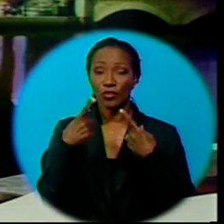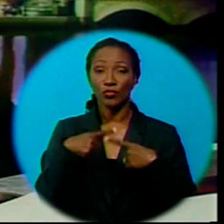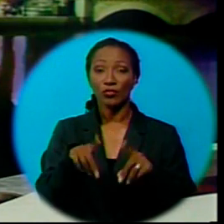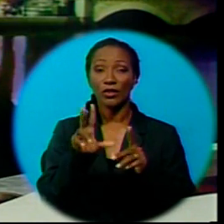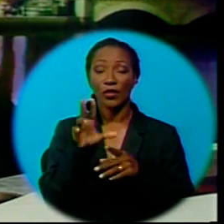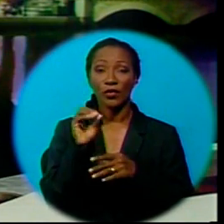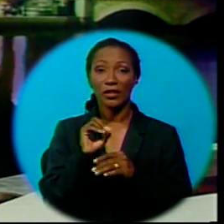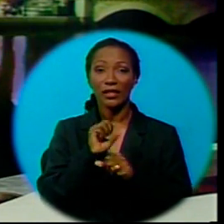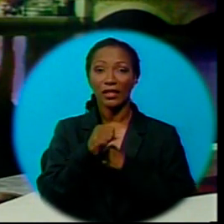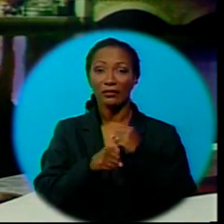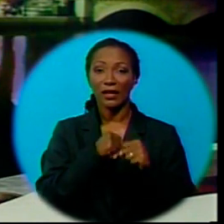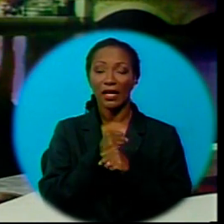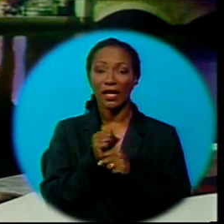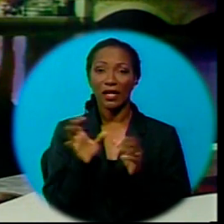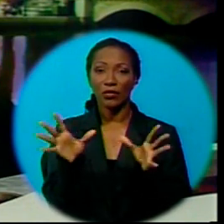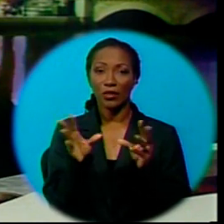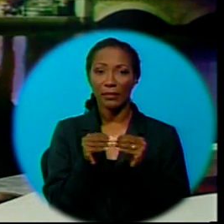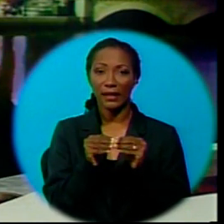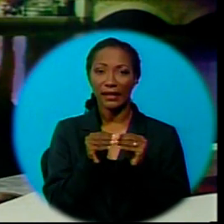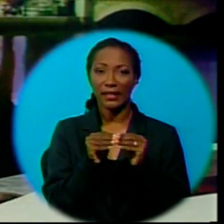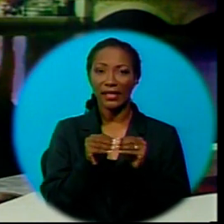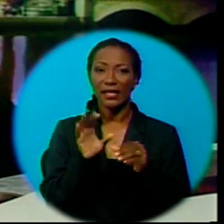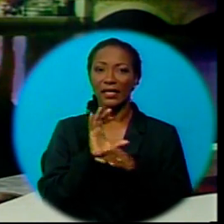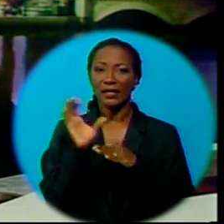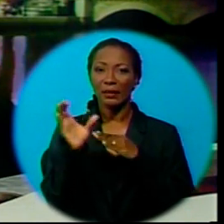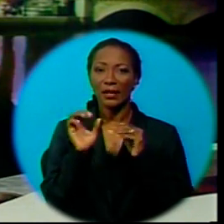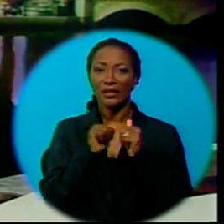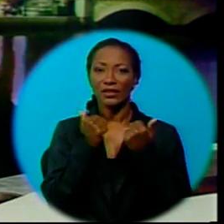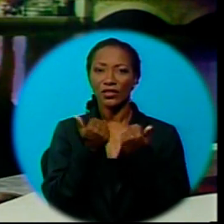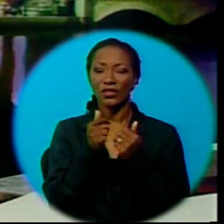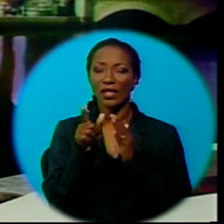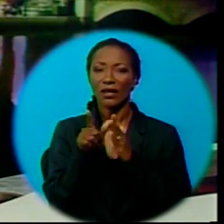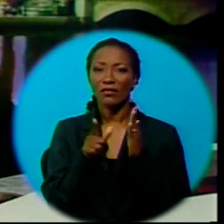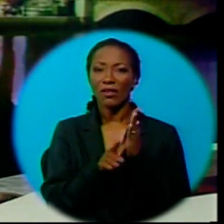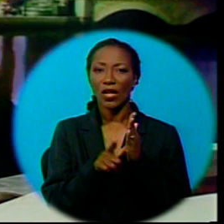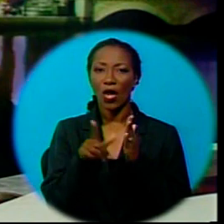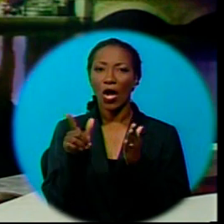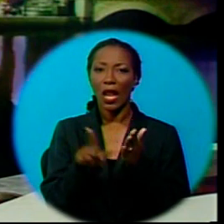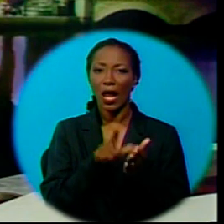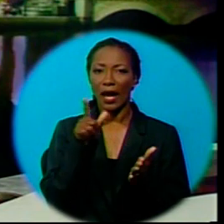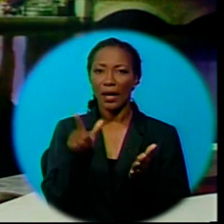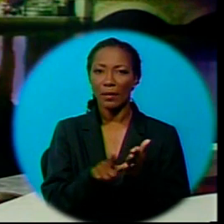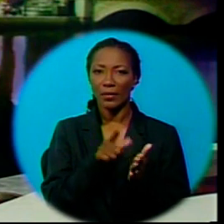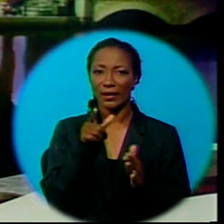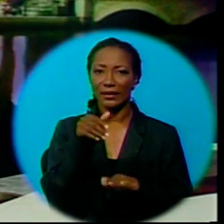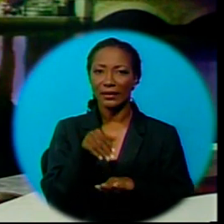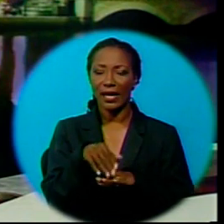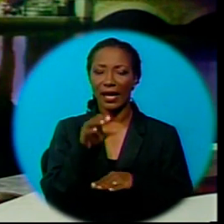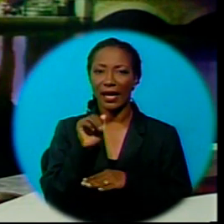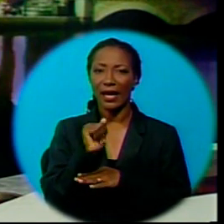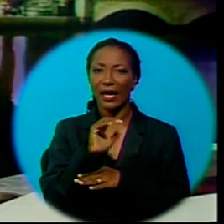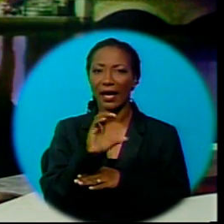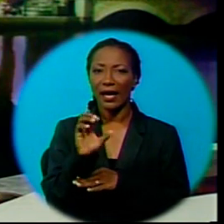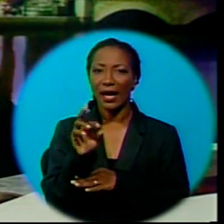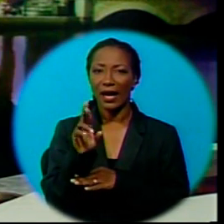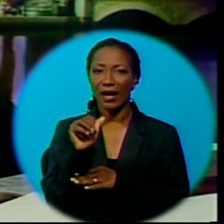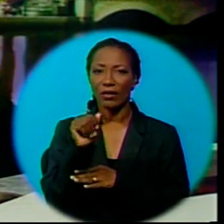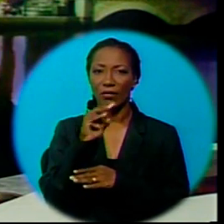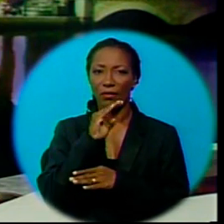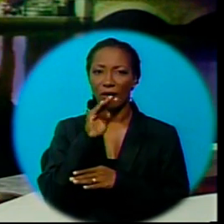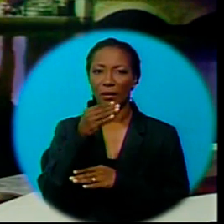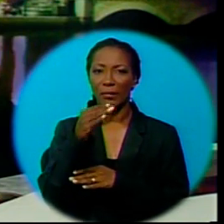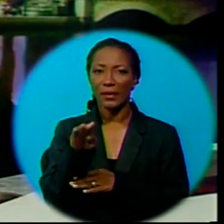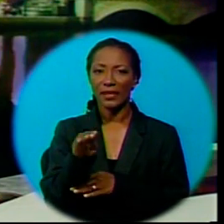CORAL, the Caribbean Association of Law Libraries, hosted at the Accra Beach Resort. Impact Justice is being funded by the Canadian